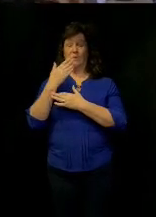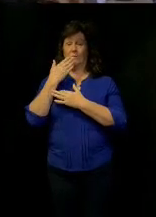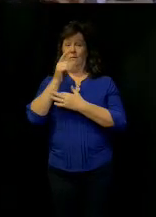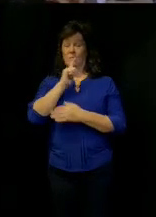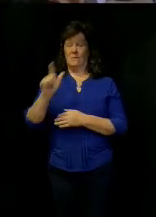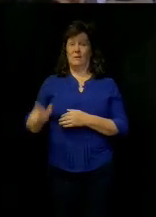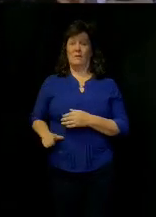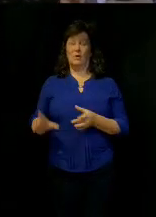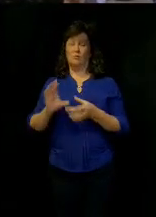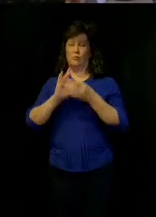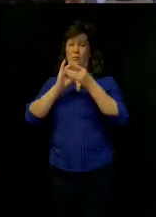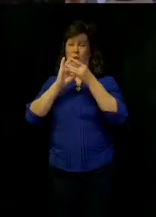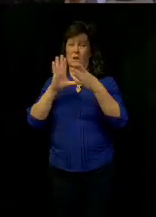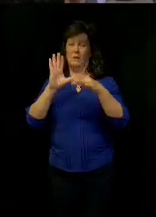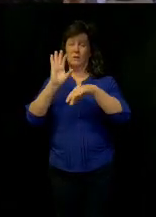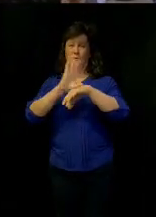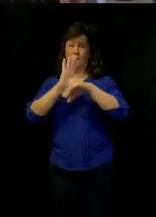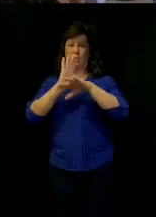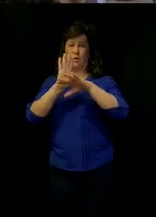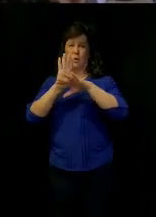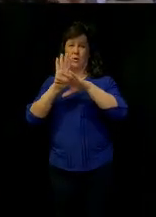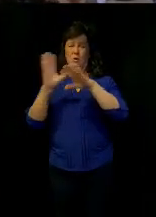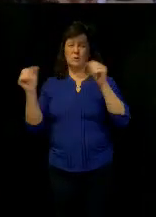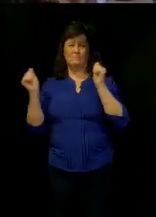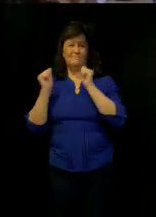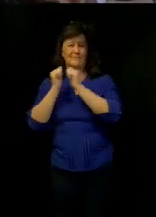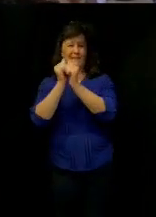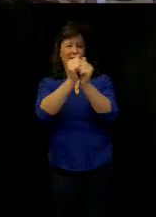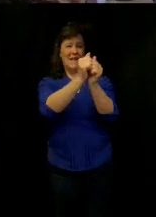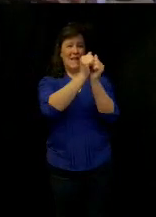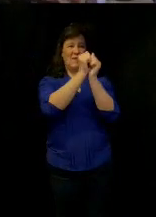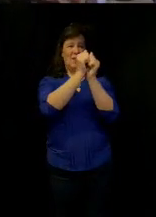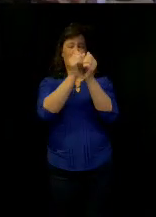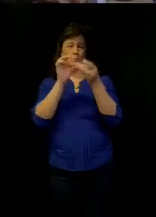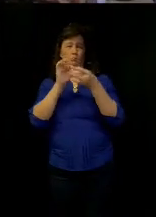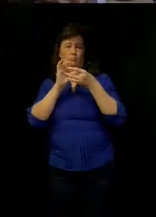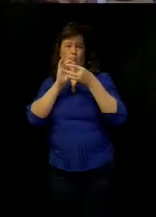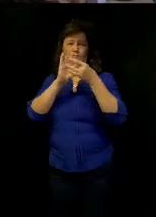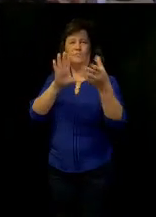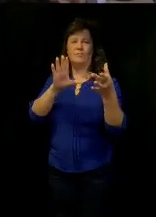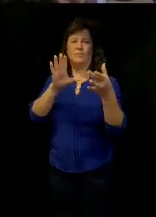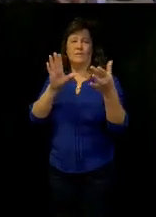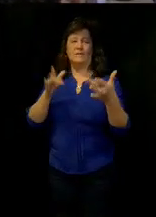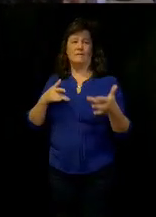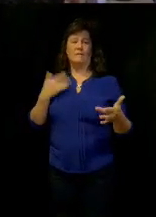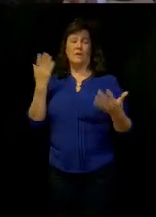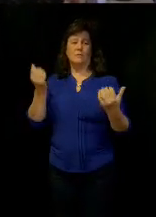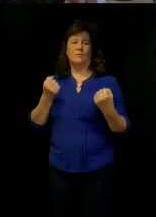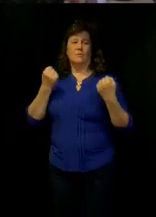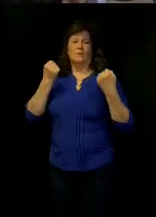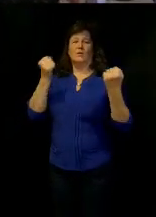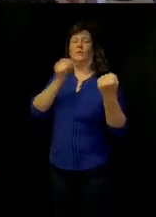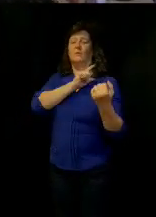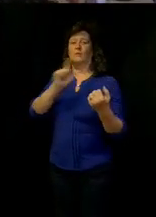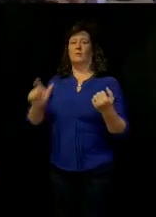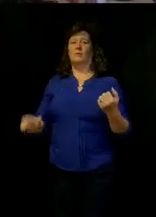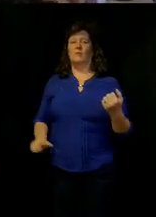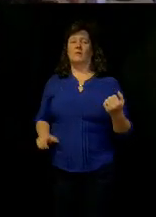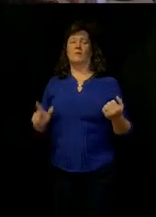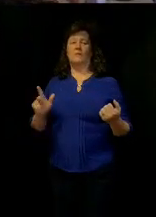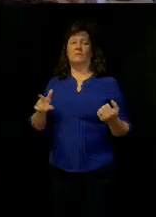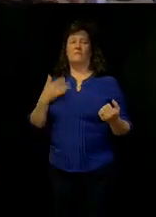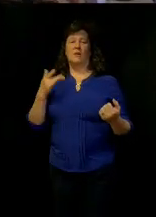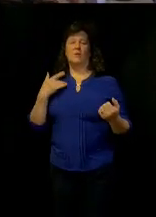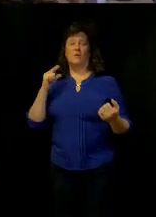We release it as a church toward them in Jesus' name. Feel the strength of the Lord. Feel the grace for the